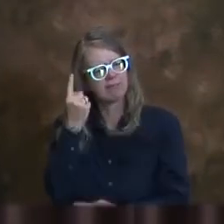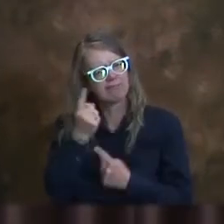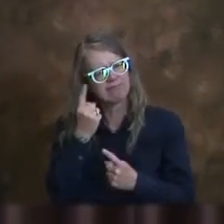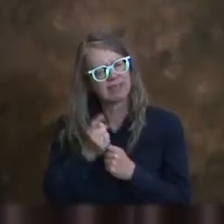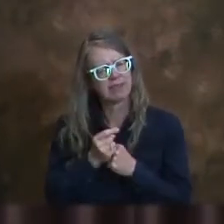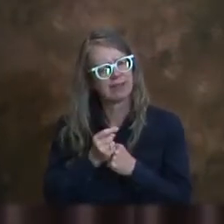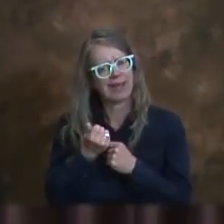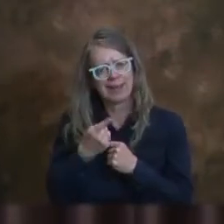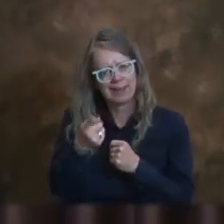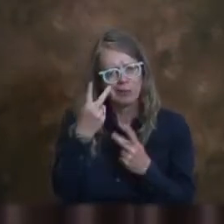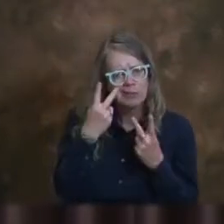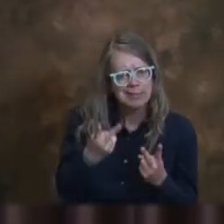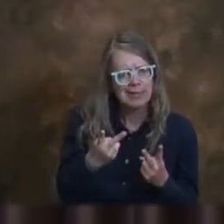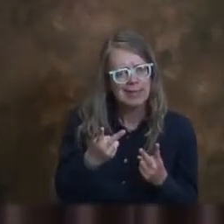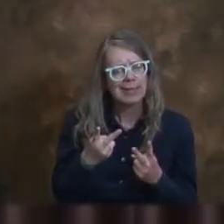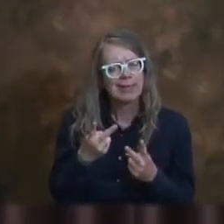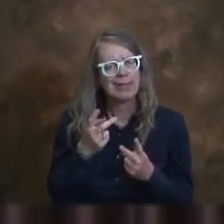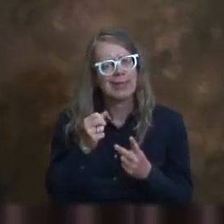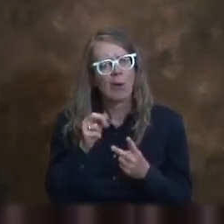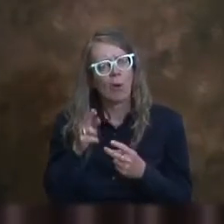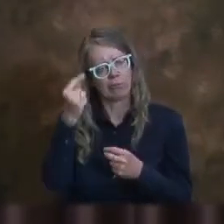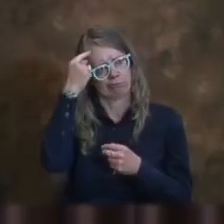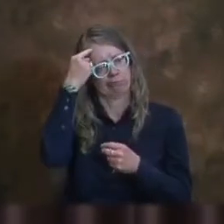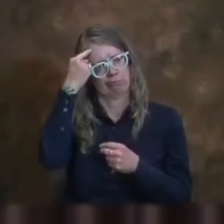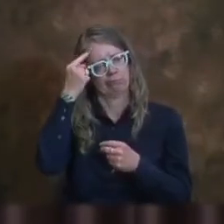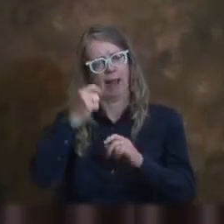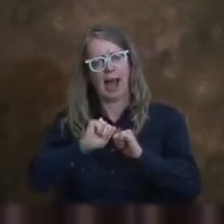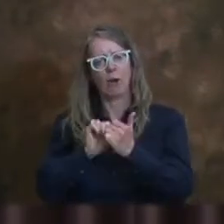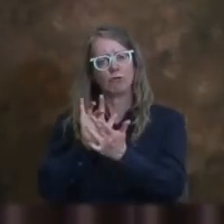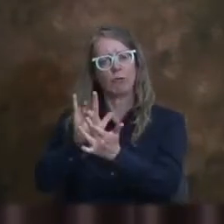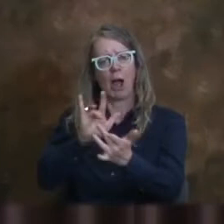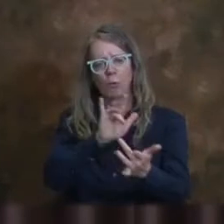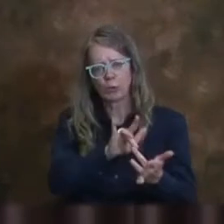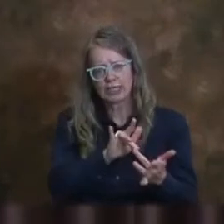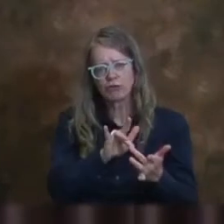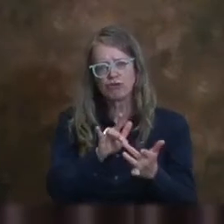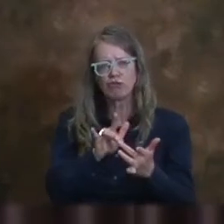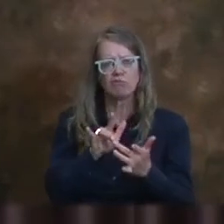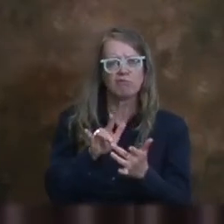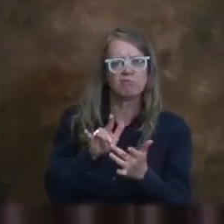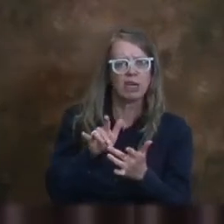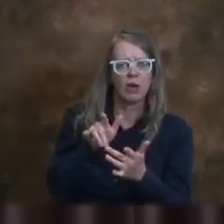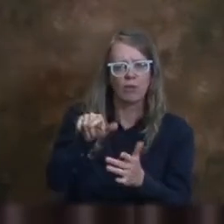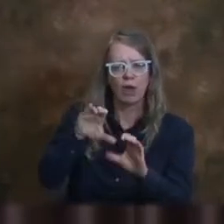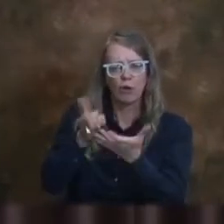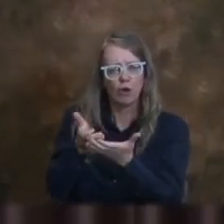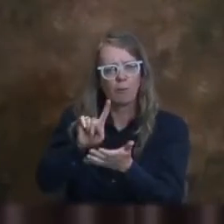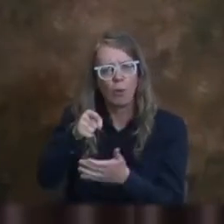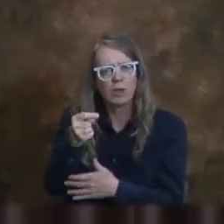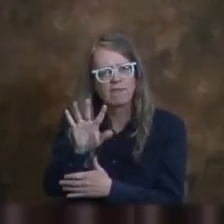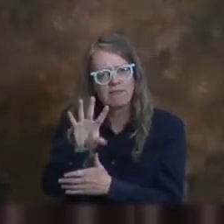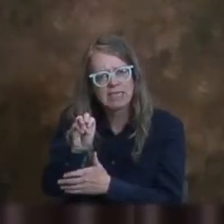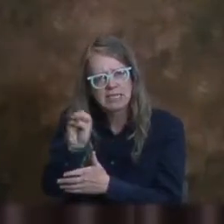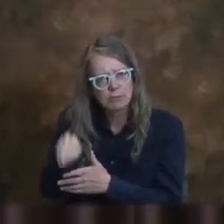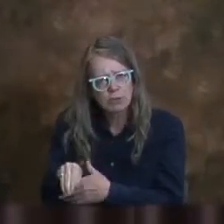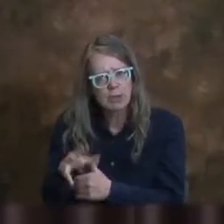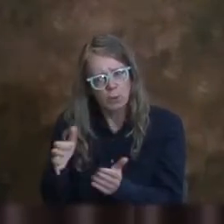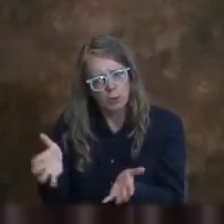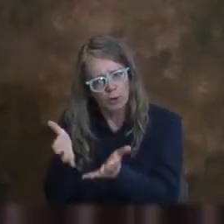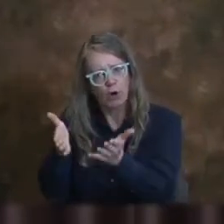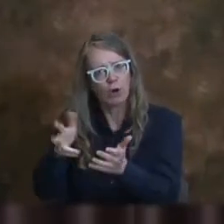you're thinking about that we can really do with outreach to that group to increase their uptake of the